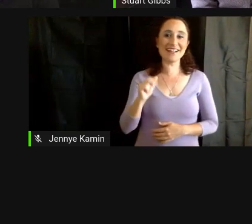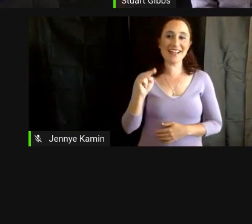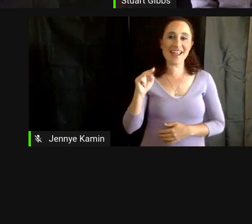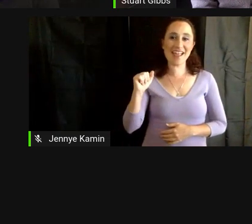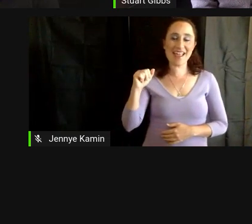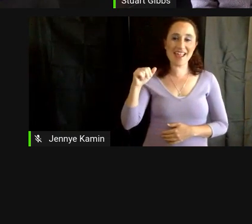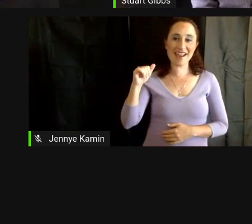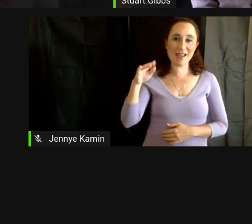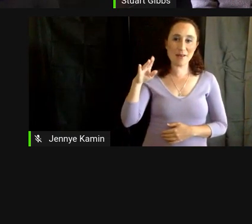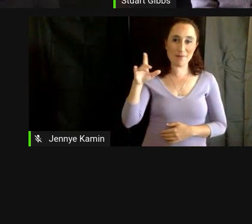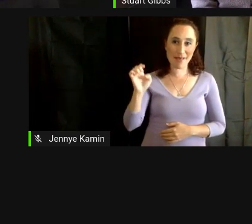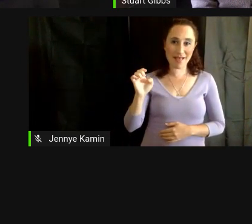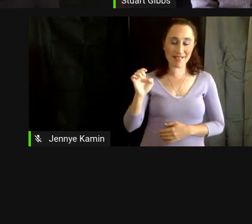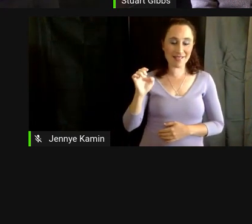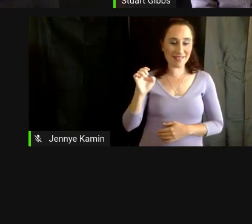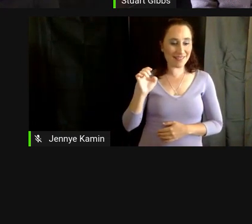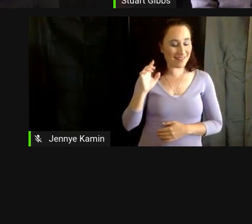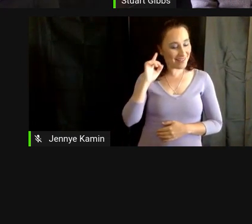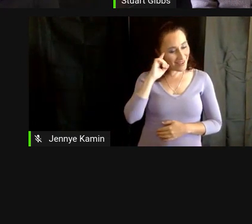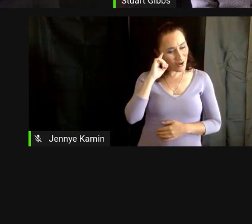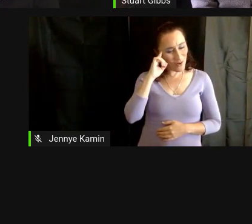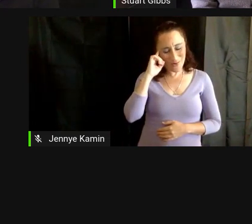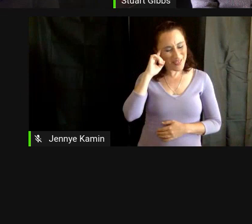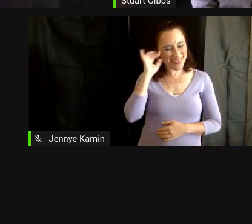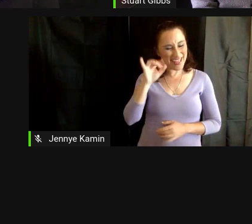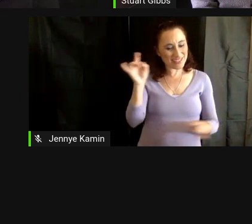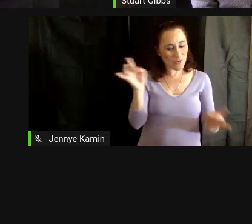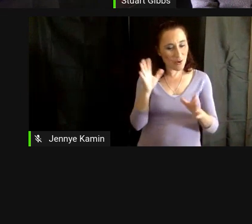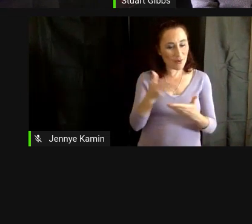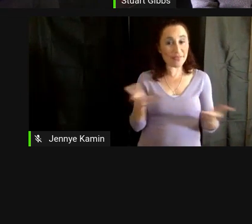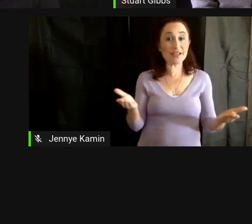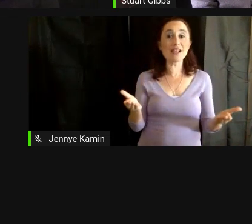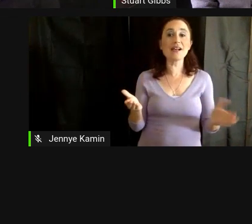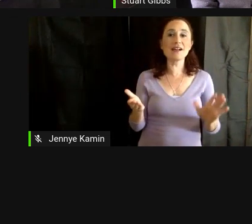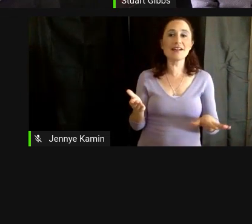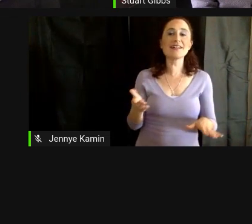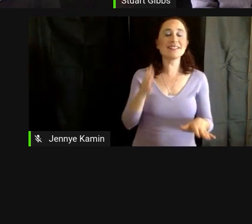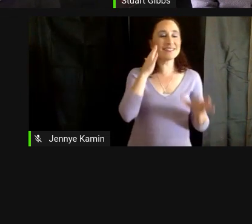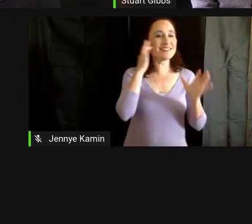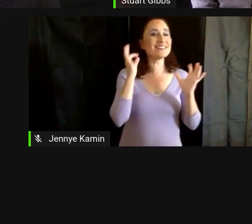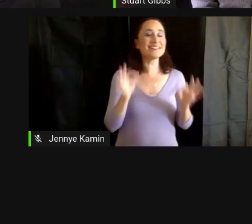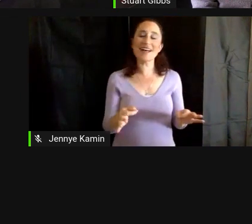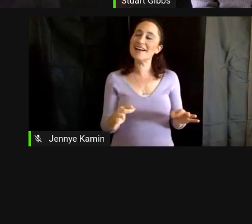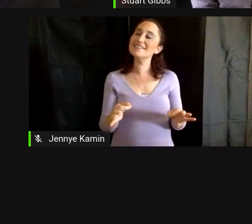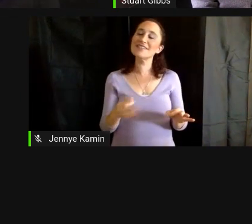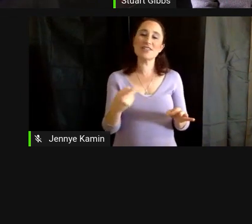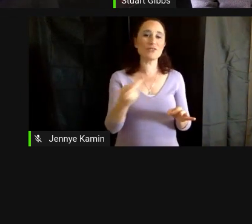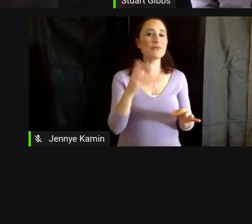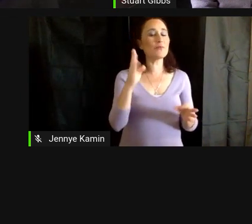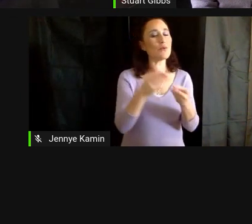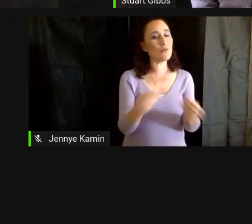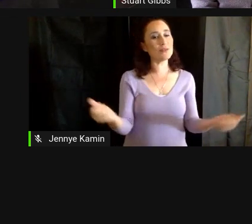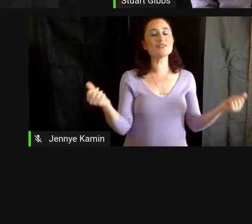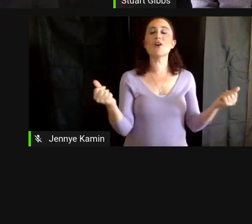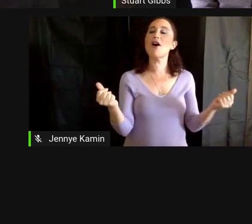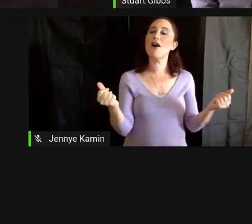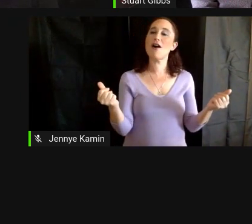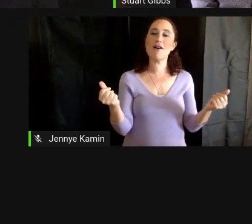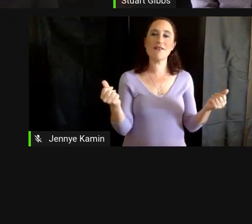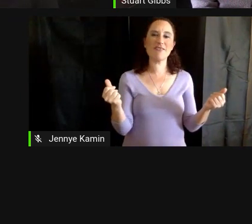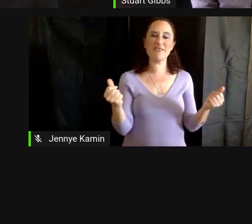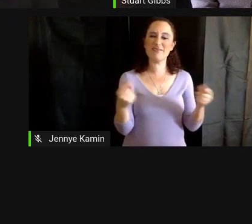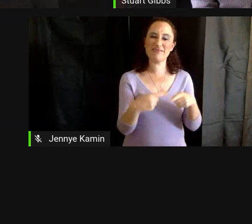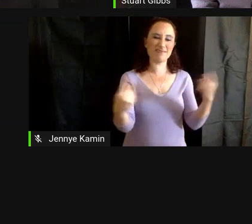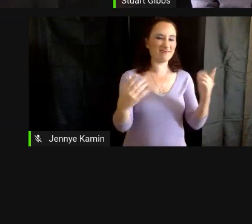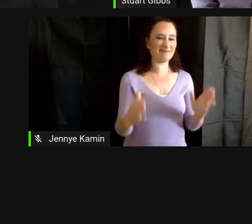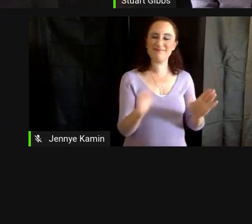a horrible thing, and she decides to make up with her nemesis, and they're going to band